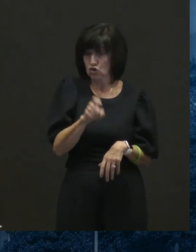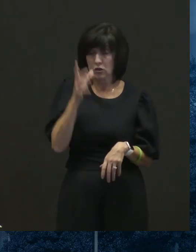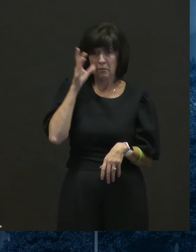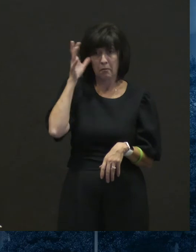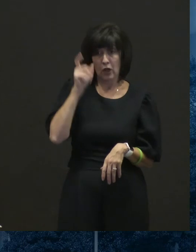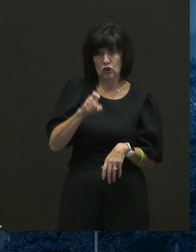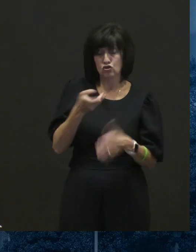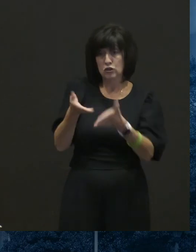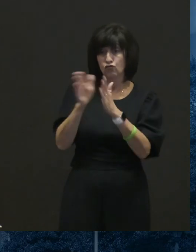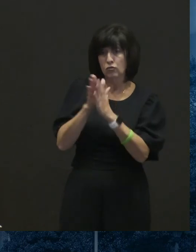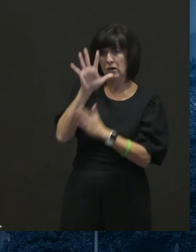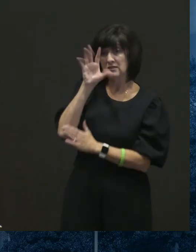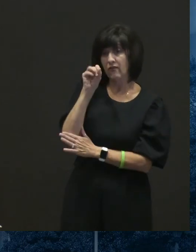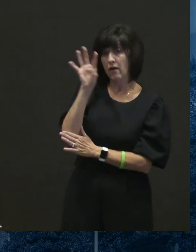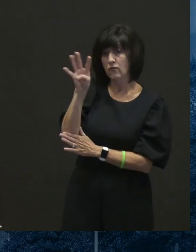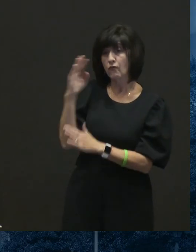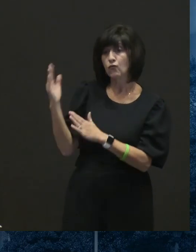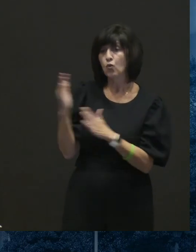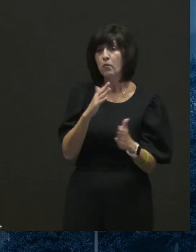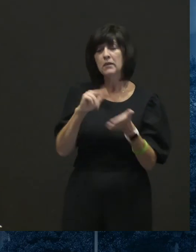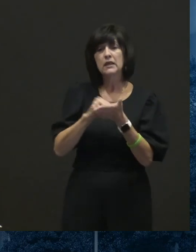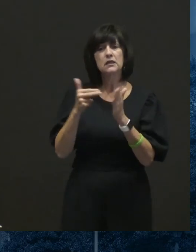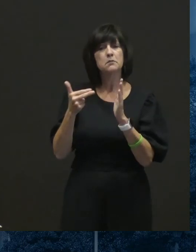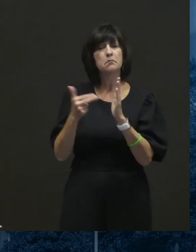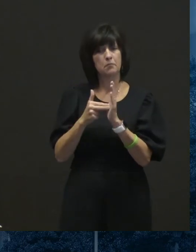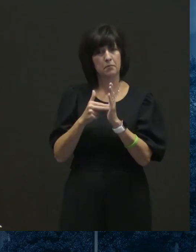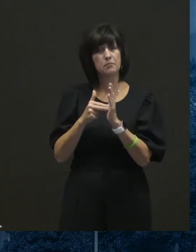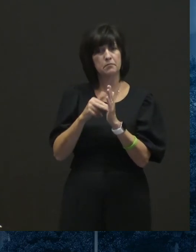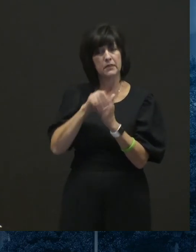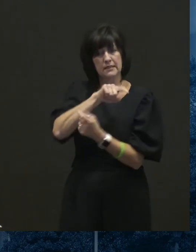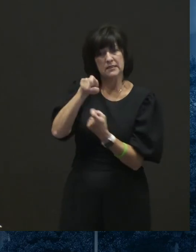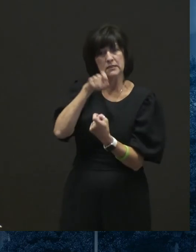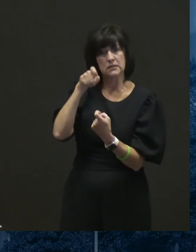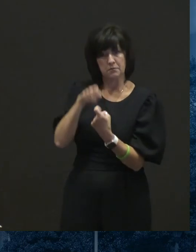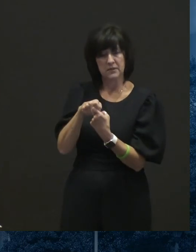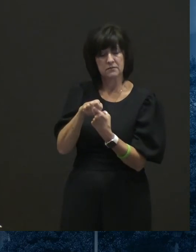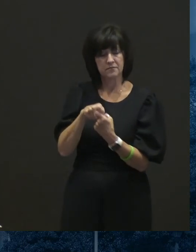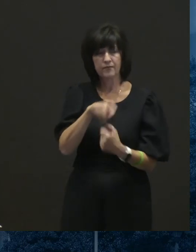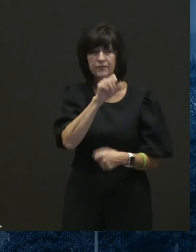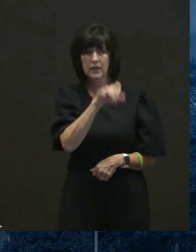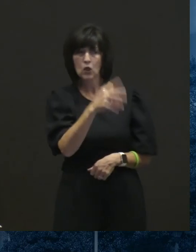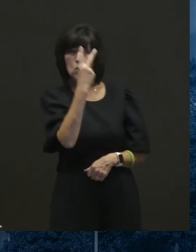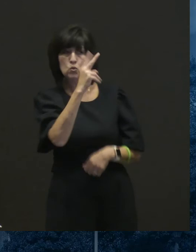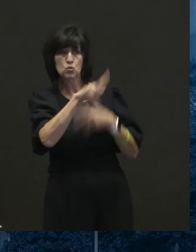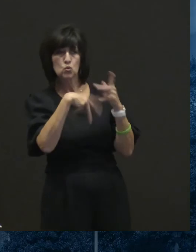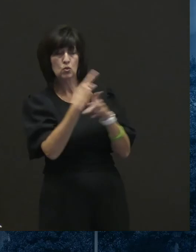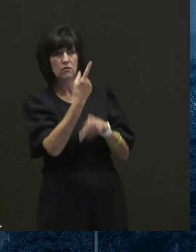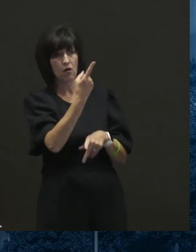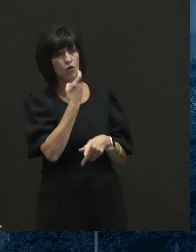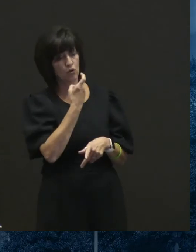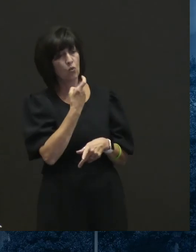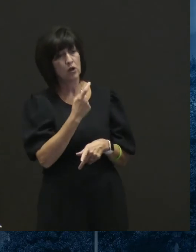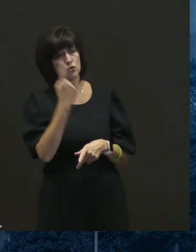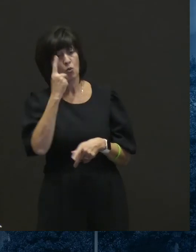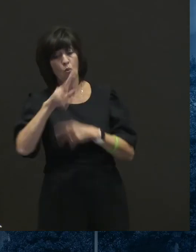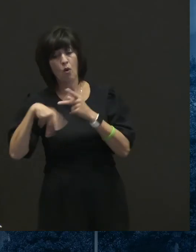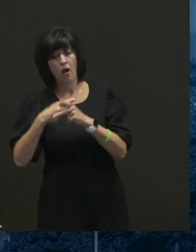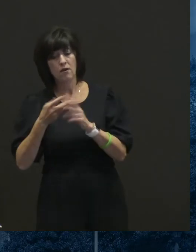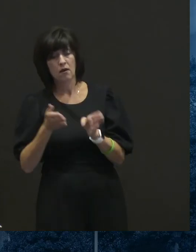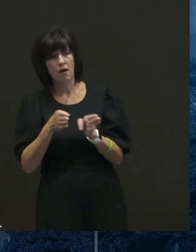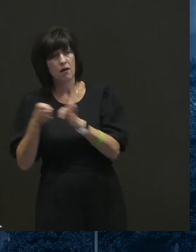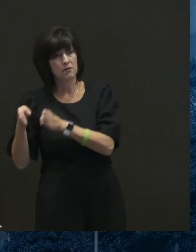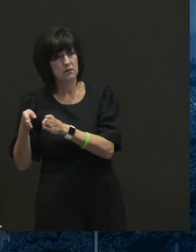with children who are more at risk? There are 2 sides to that question. One is a public health question, and I'll defer to Dr.